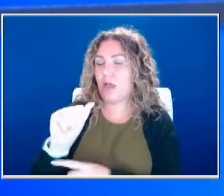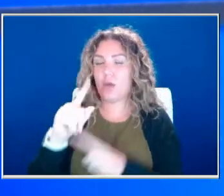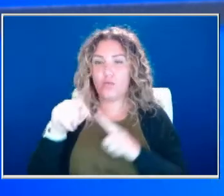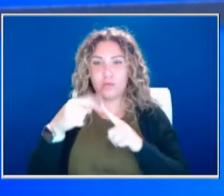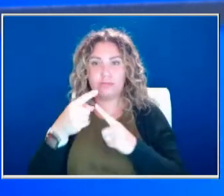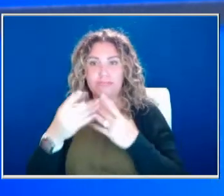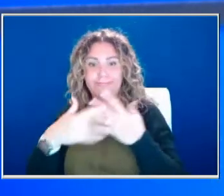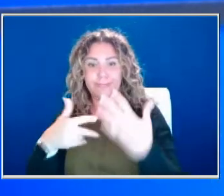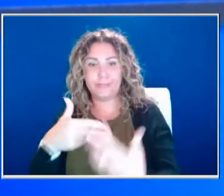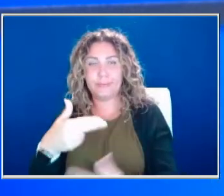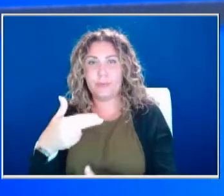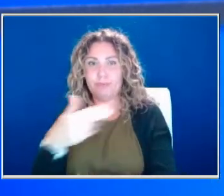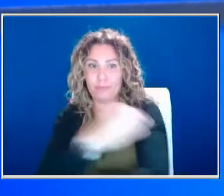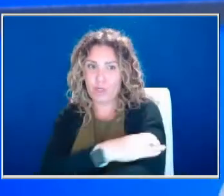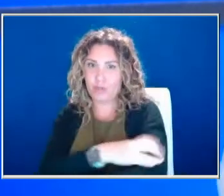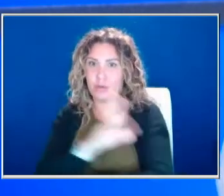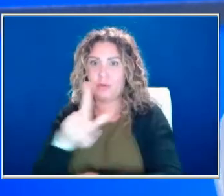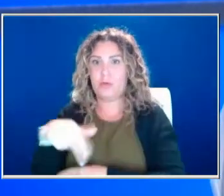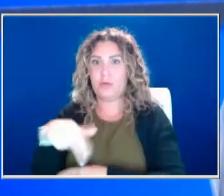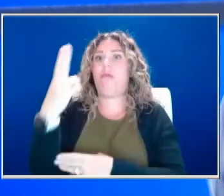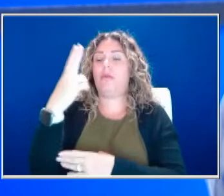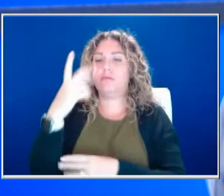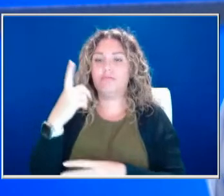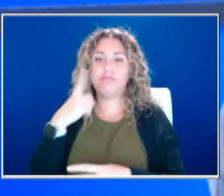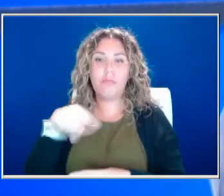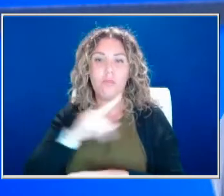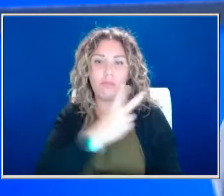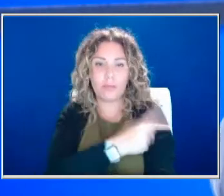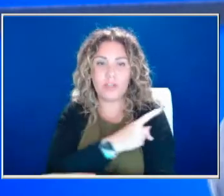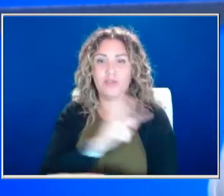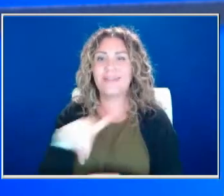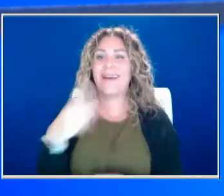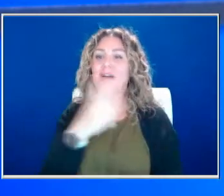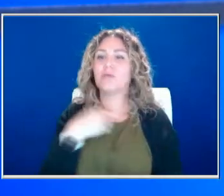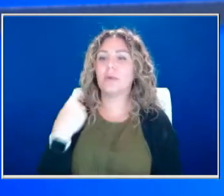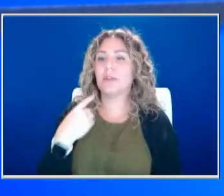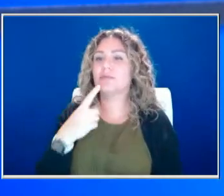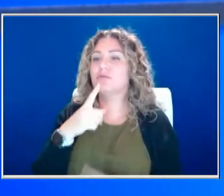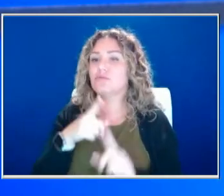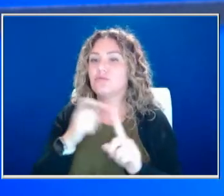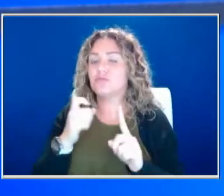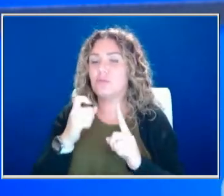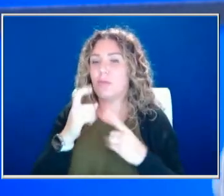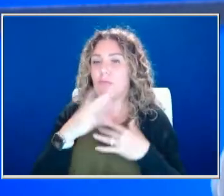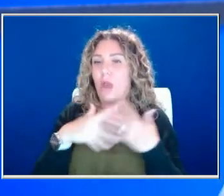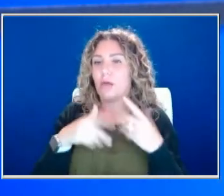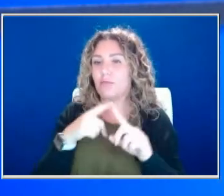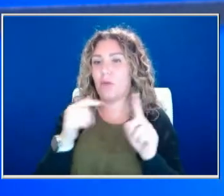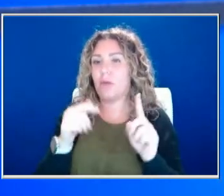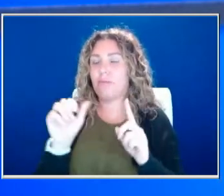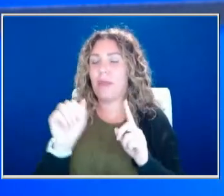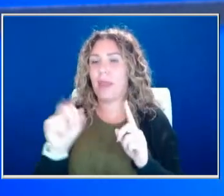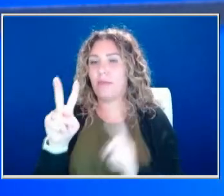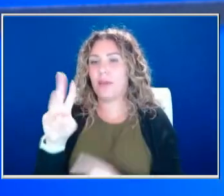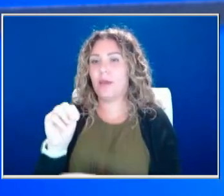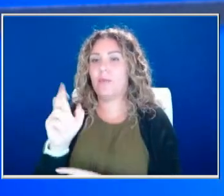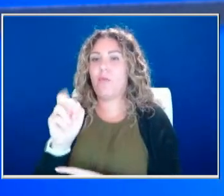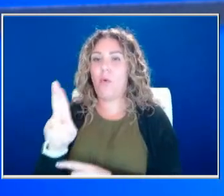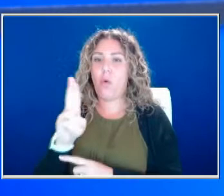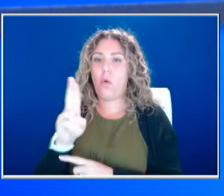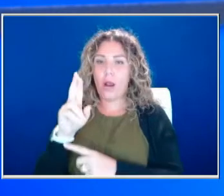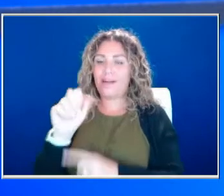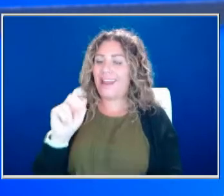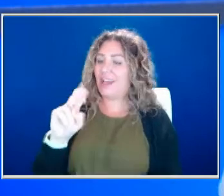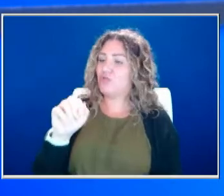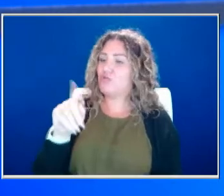elevated, that those patients are at a higher risk of bleeding from their AVM or an aneurysm if they have them.